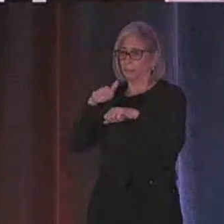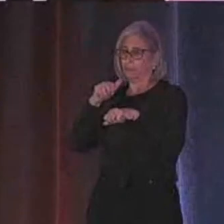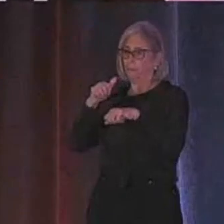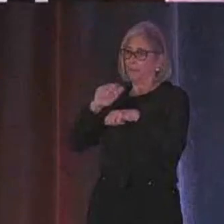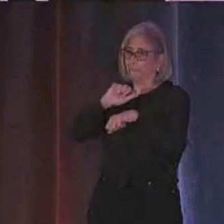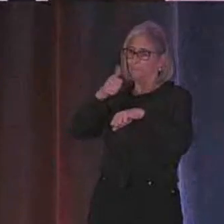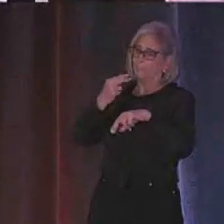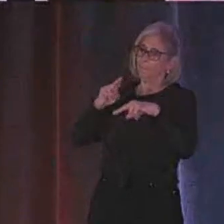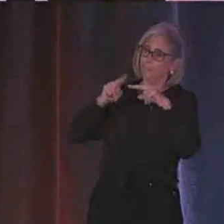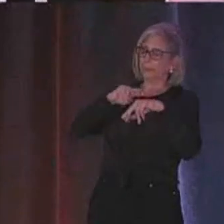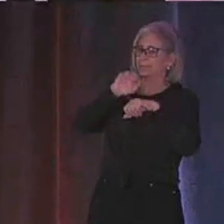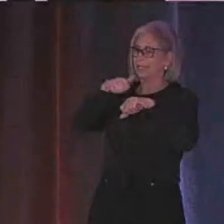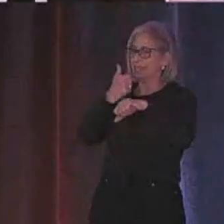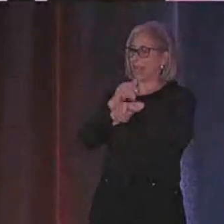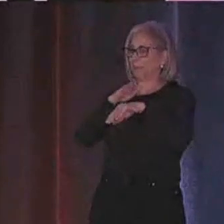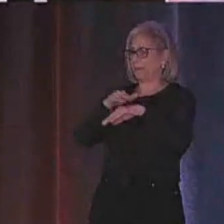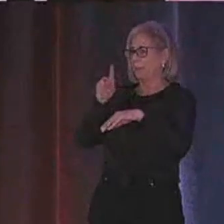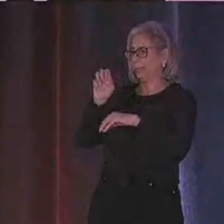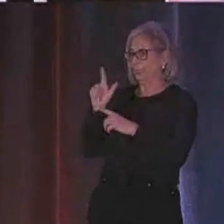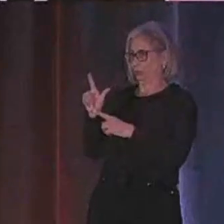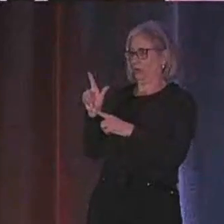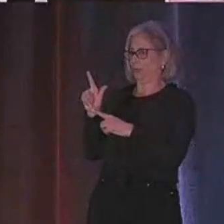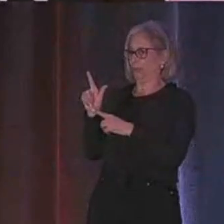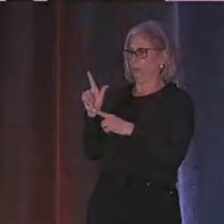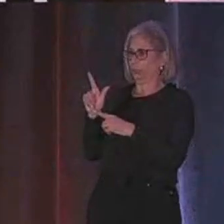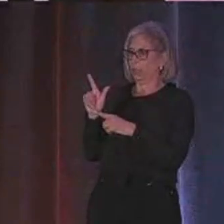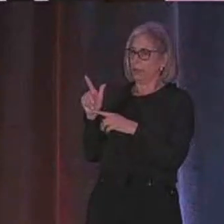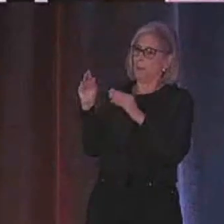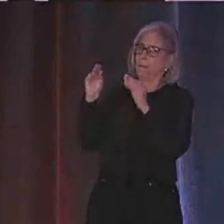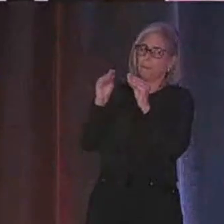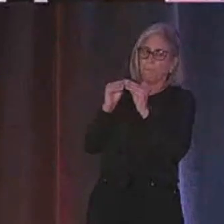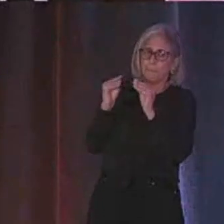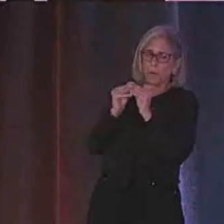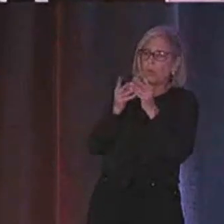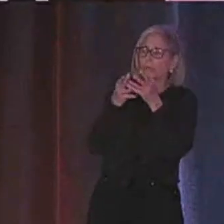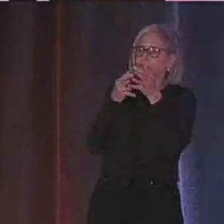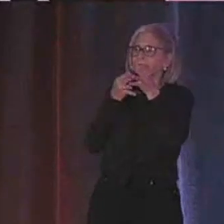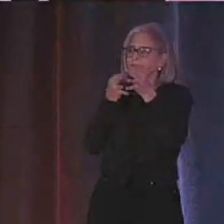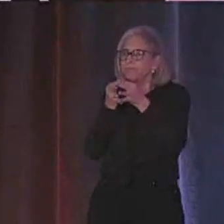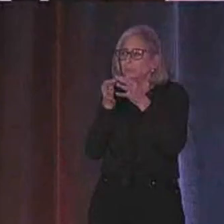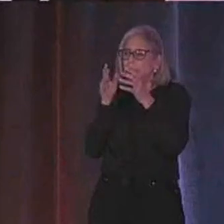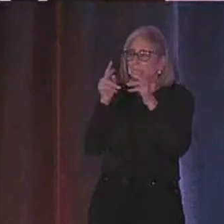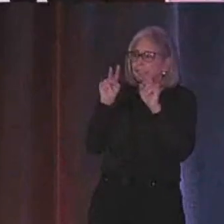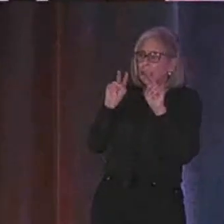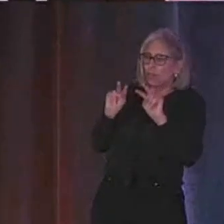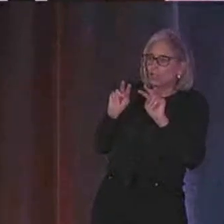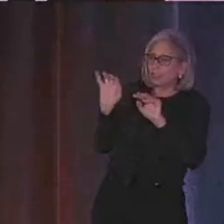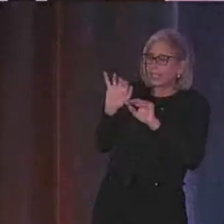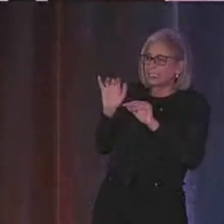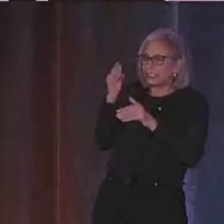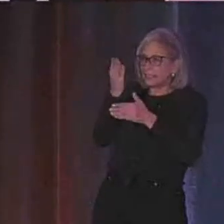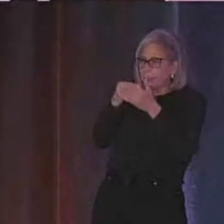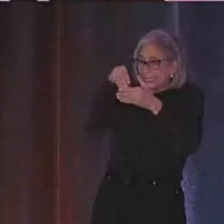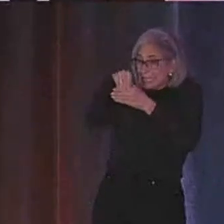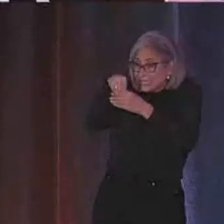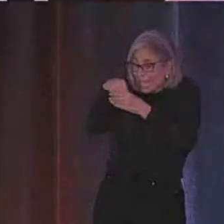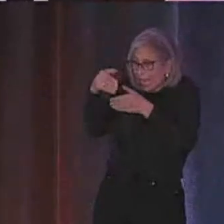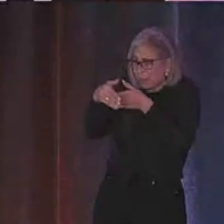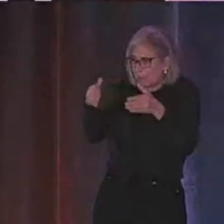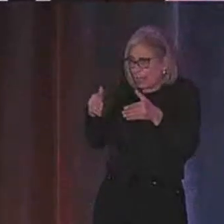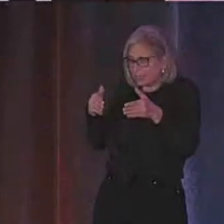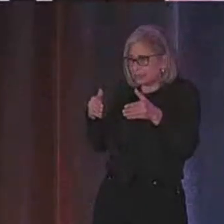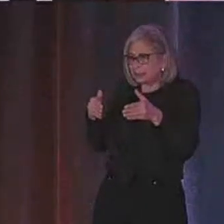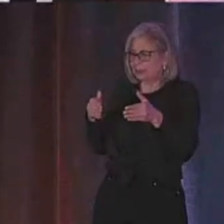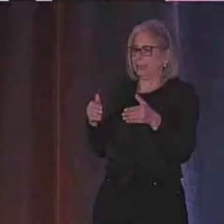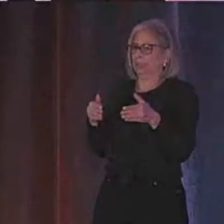physical material, but it gives it even more aberration inside of it. So it looks like there's something in there as opposed to the physical